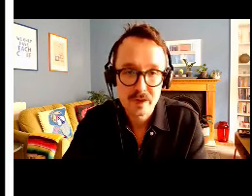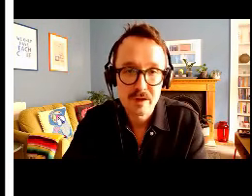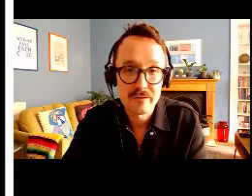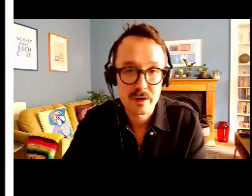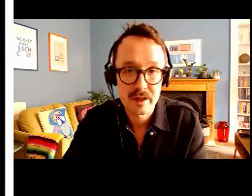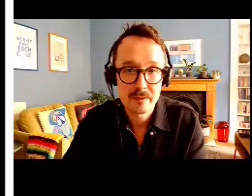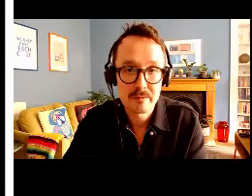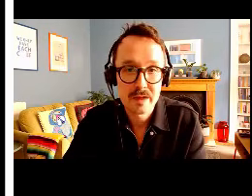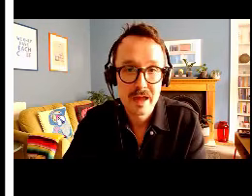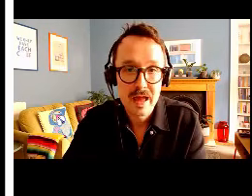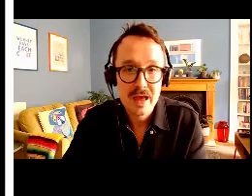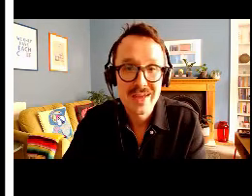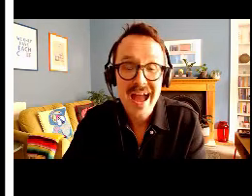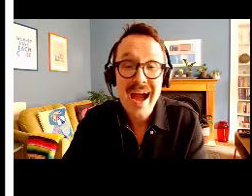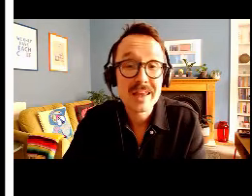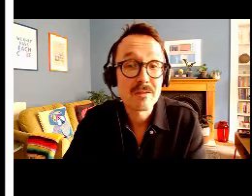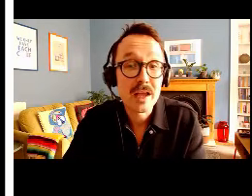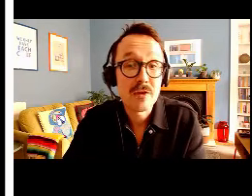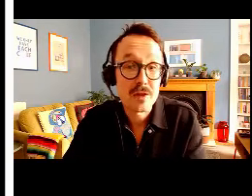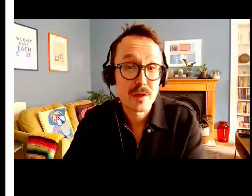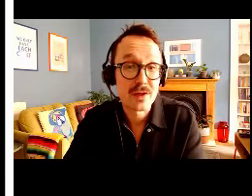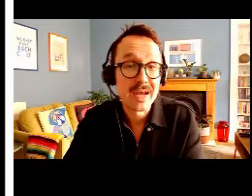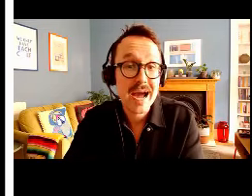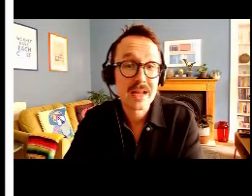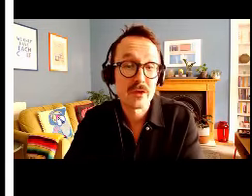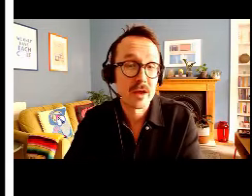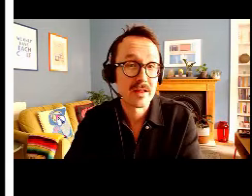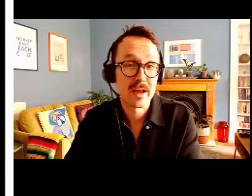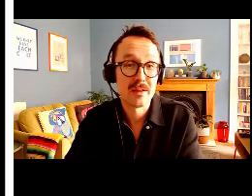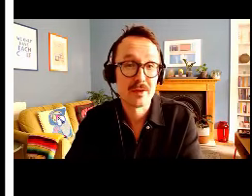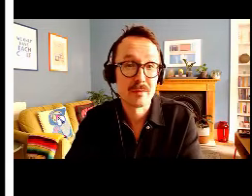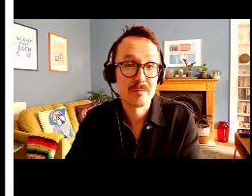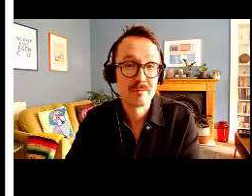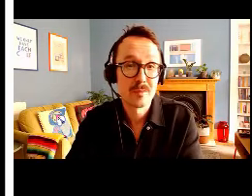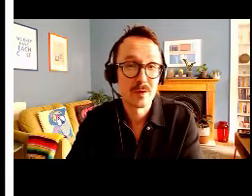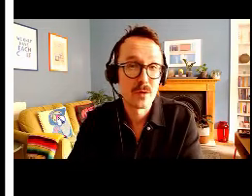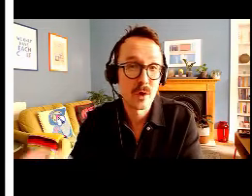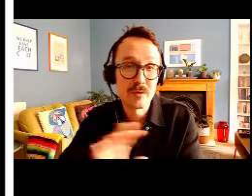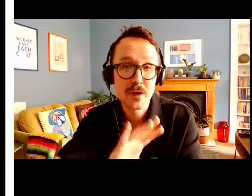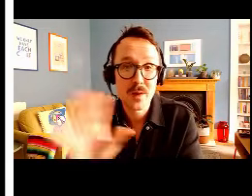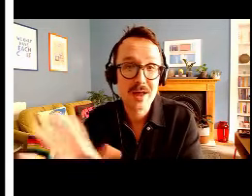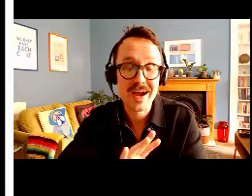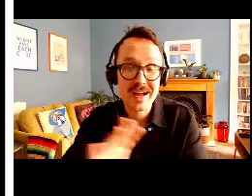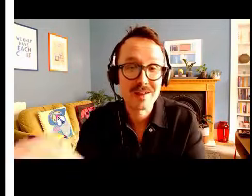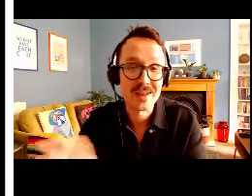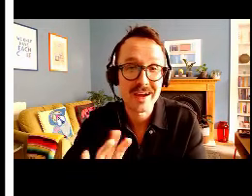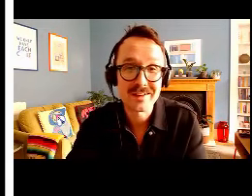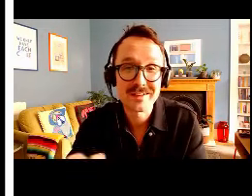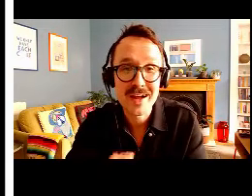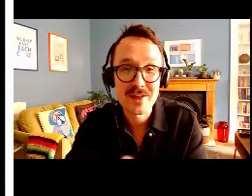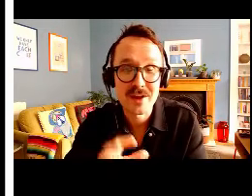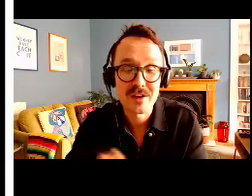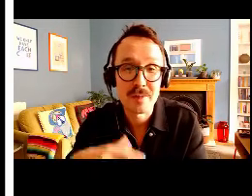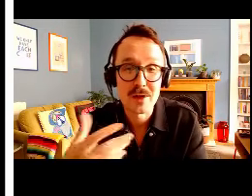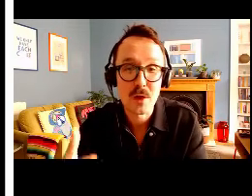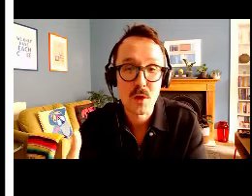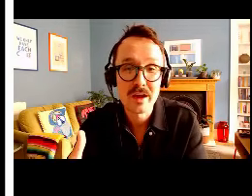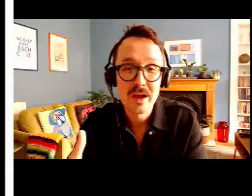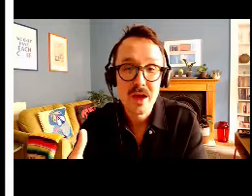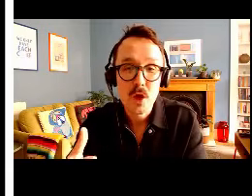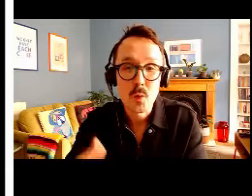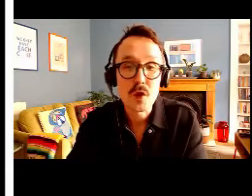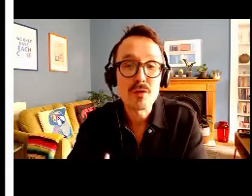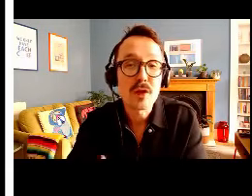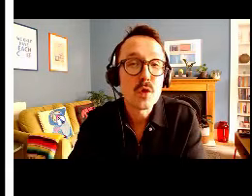things. Firstly, they actively resist the categories assigned to them. So for all of us who had their hands in the air at the start of my